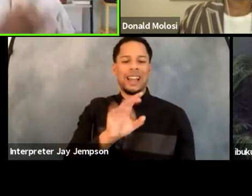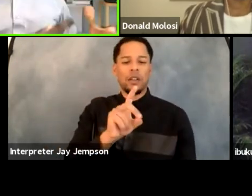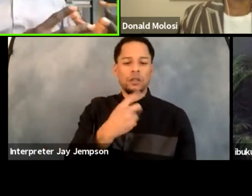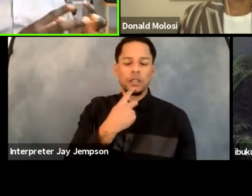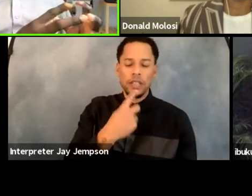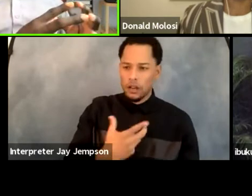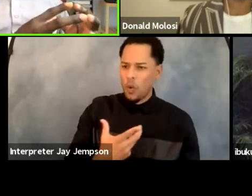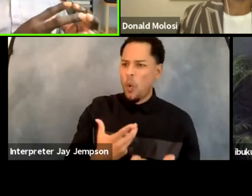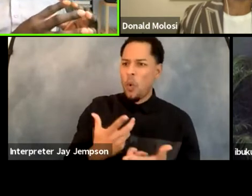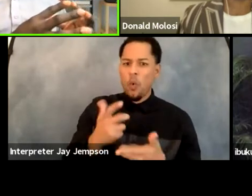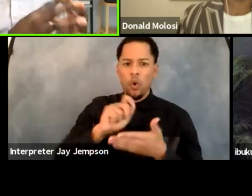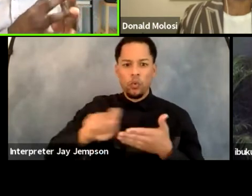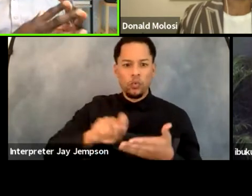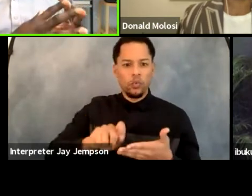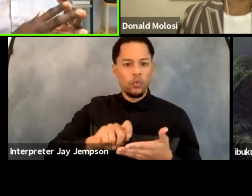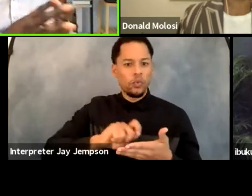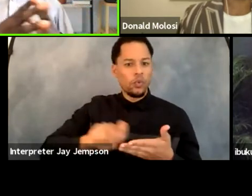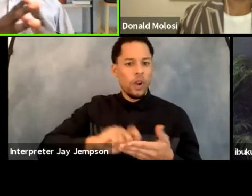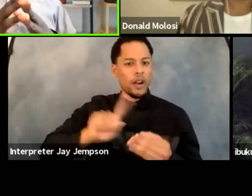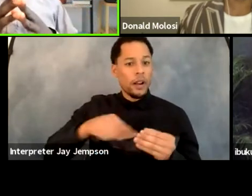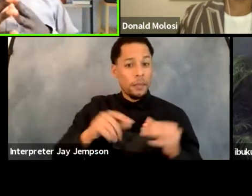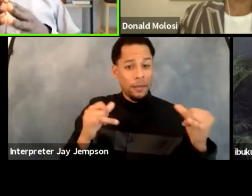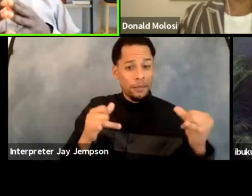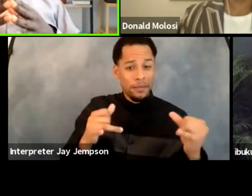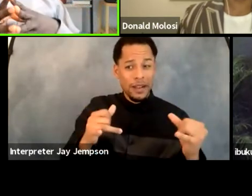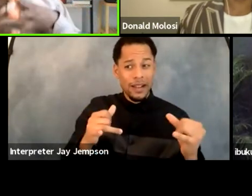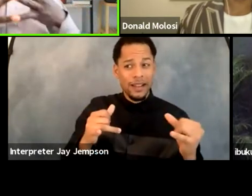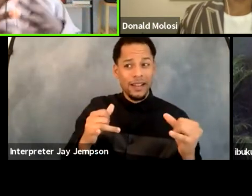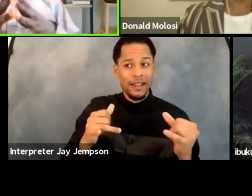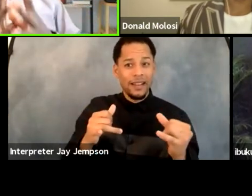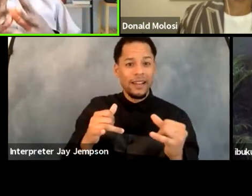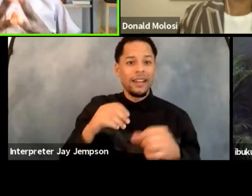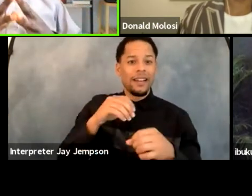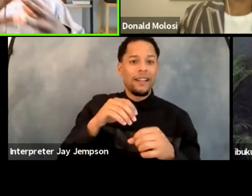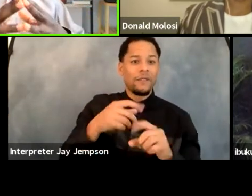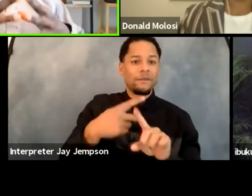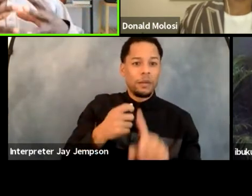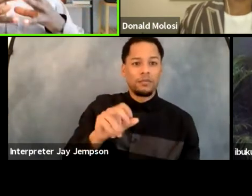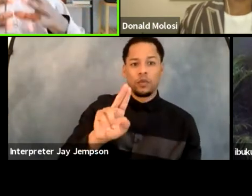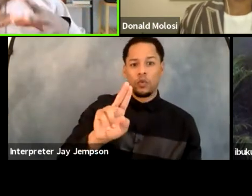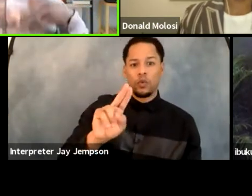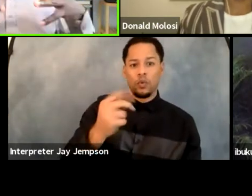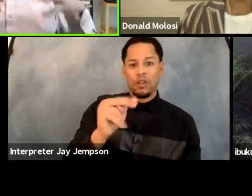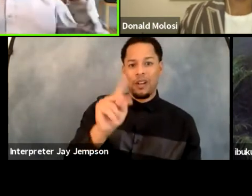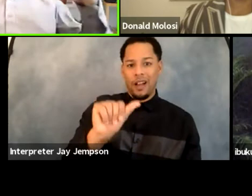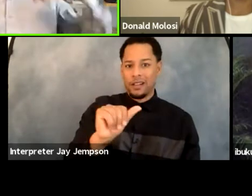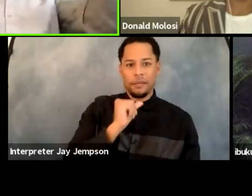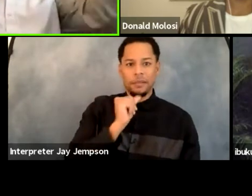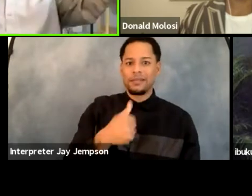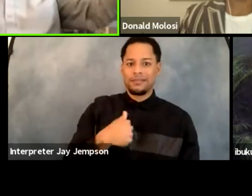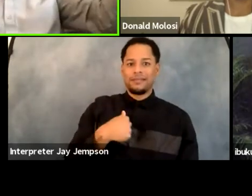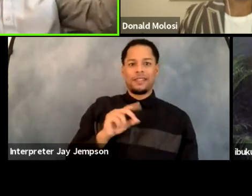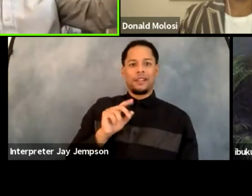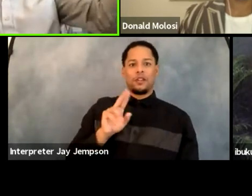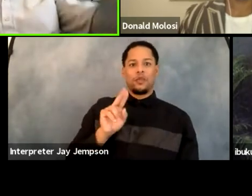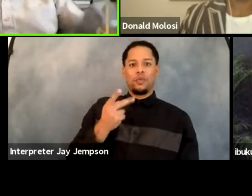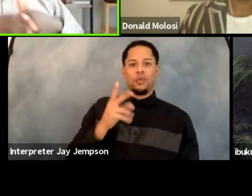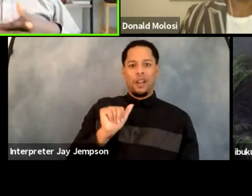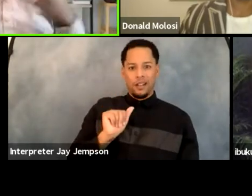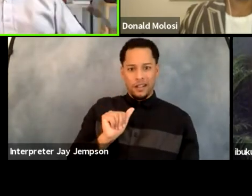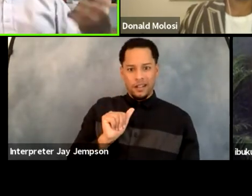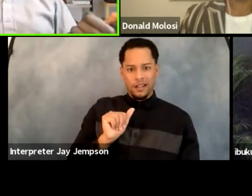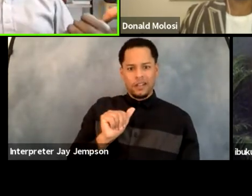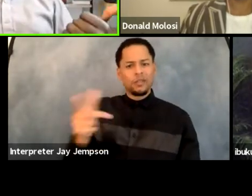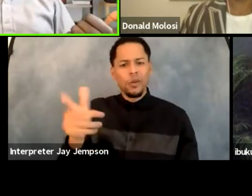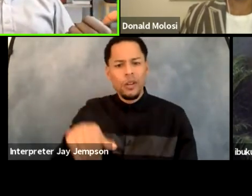the entire ethos in that place. So for you, Bukun, what does that look like? One, two, and what does it look like to go to that festivals?